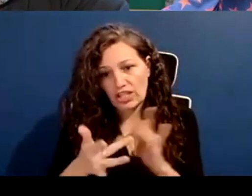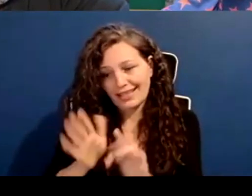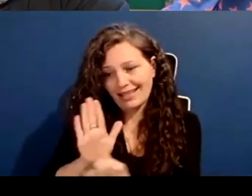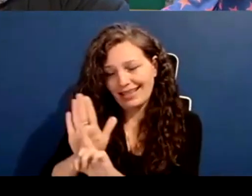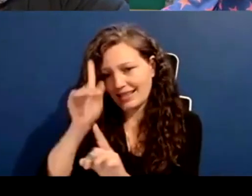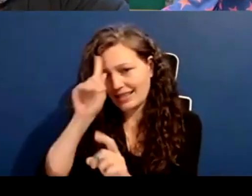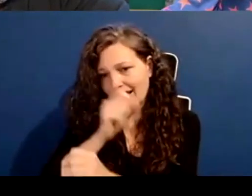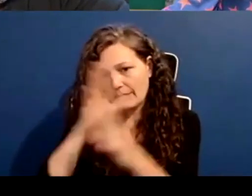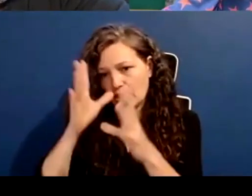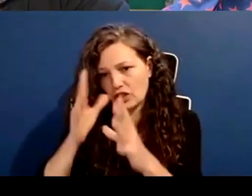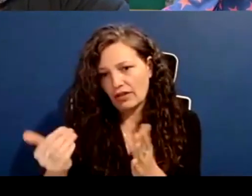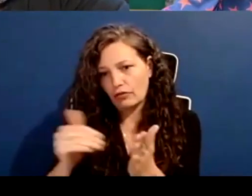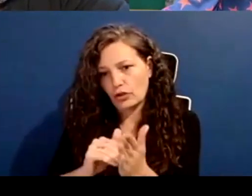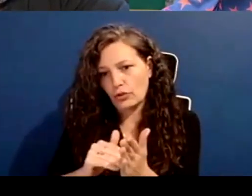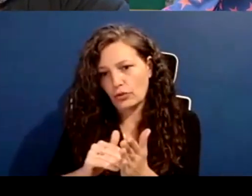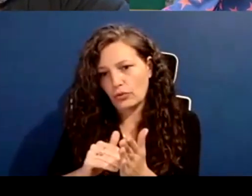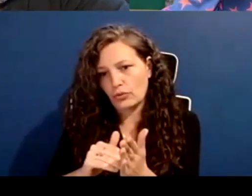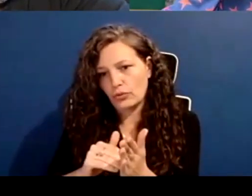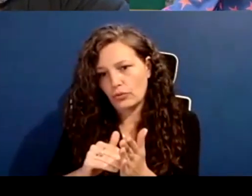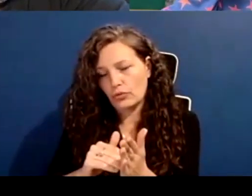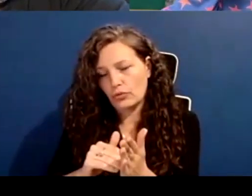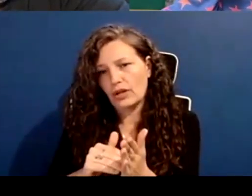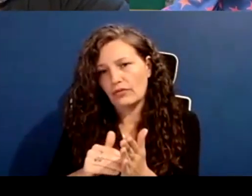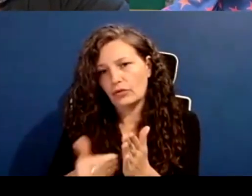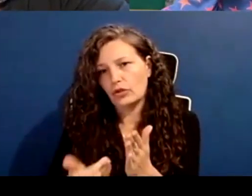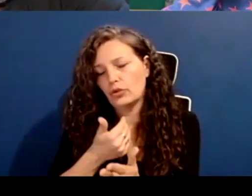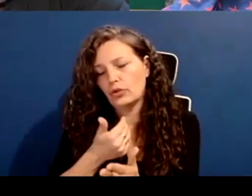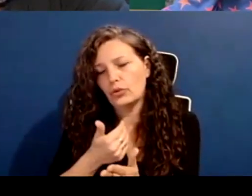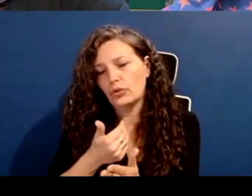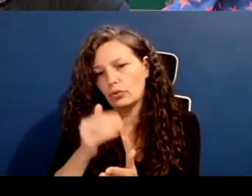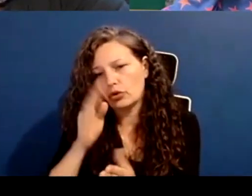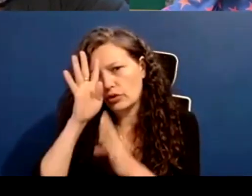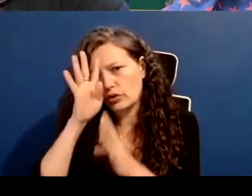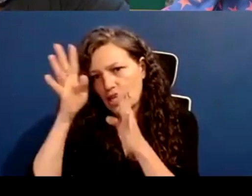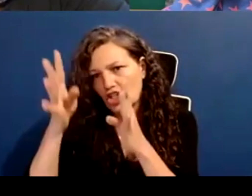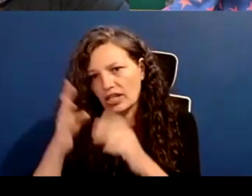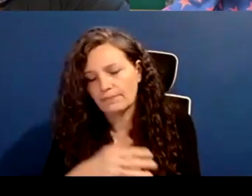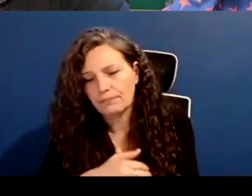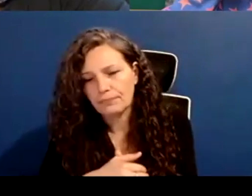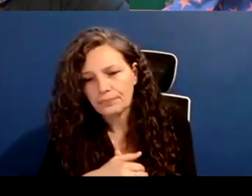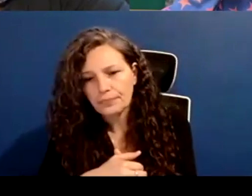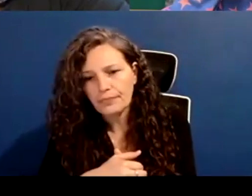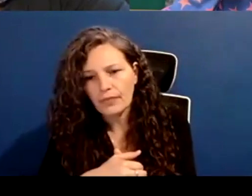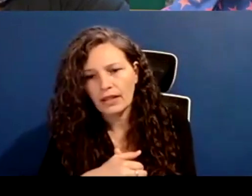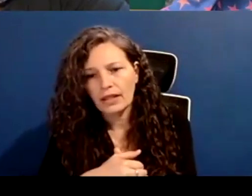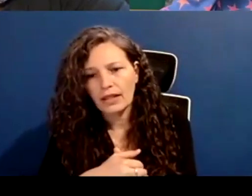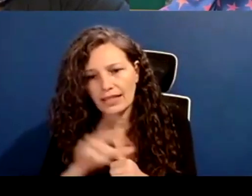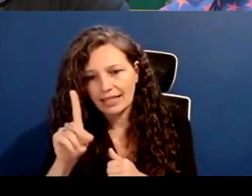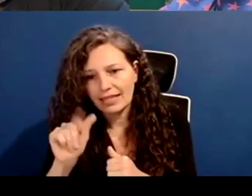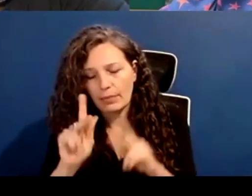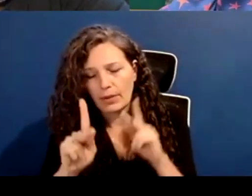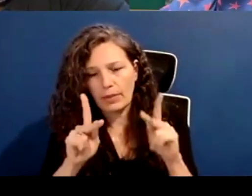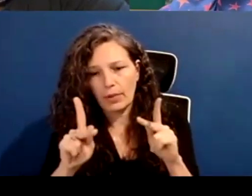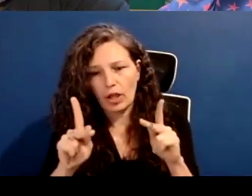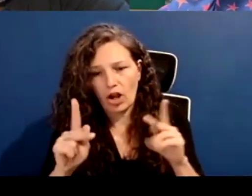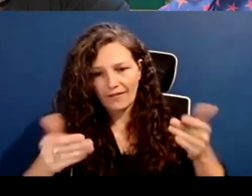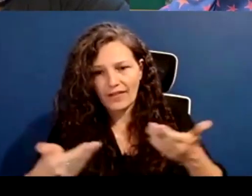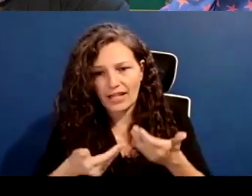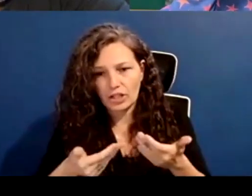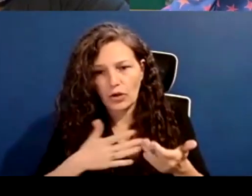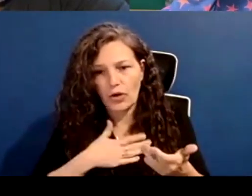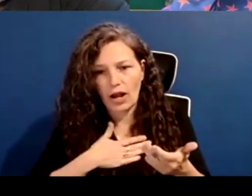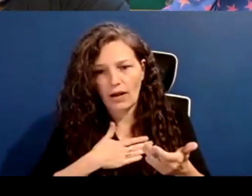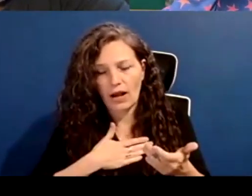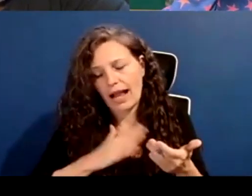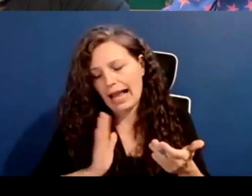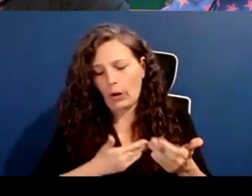like, and disabled people are included so that my house may be filled. And when disabled folks and